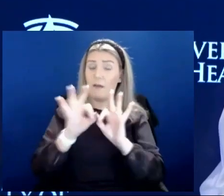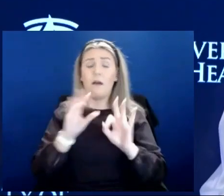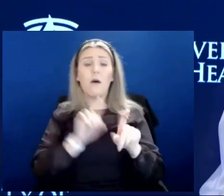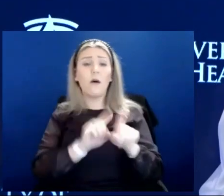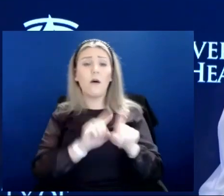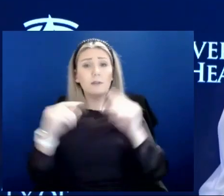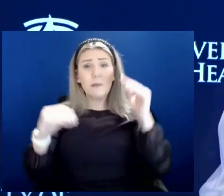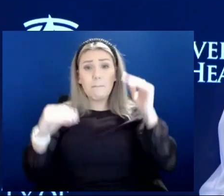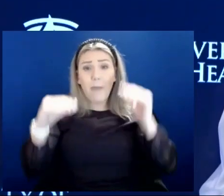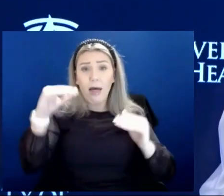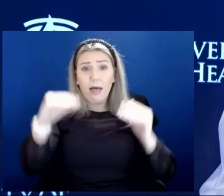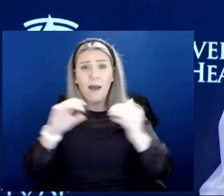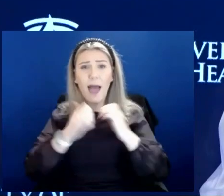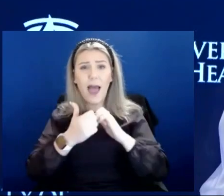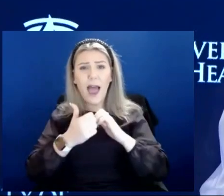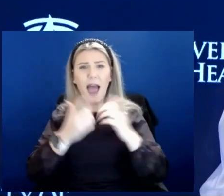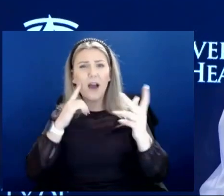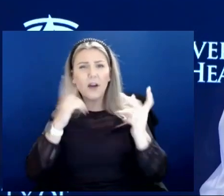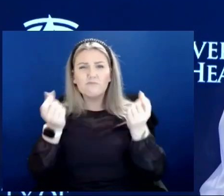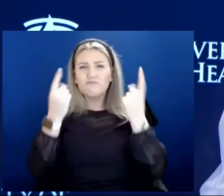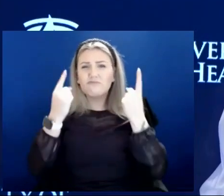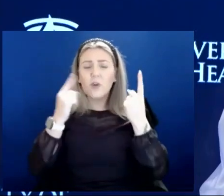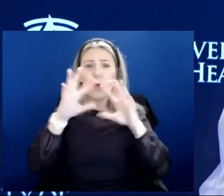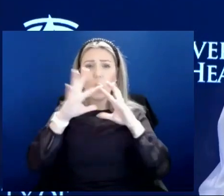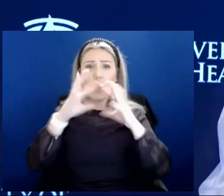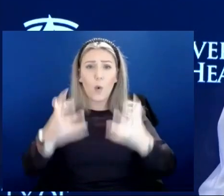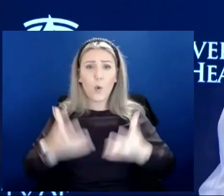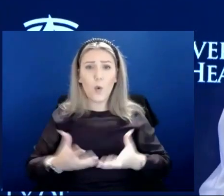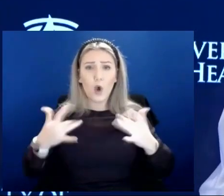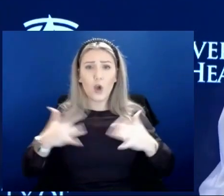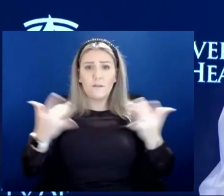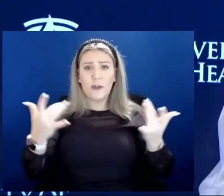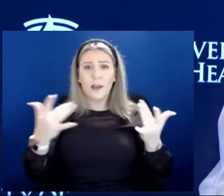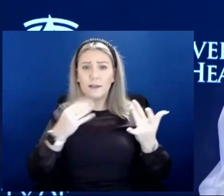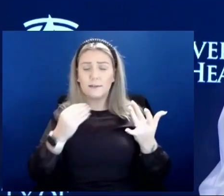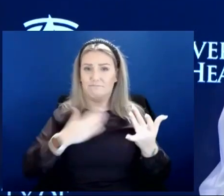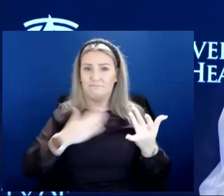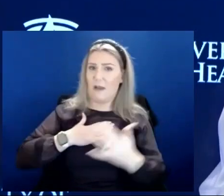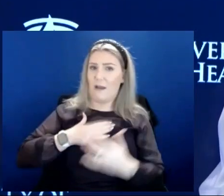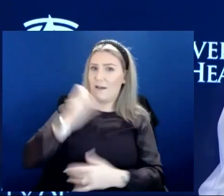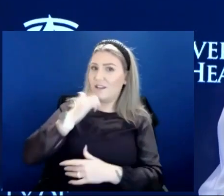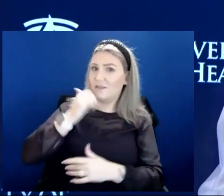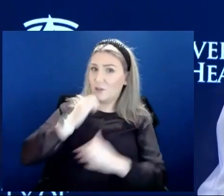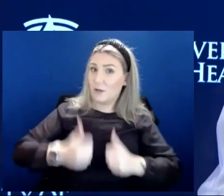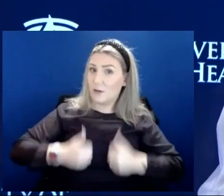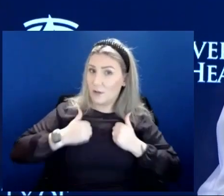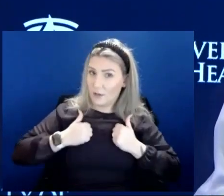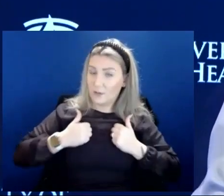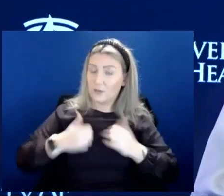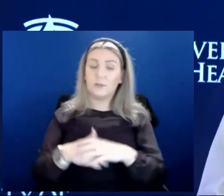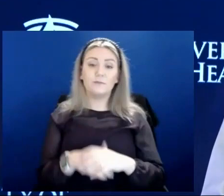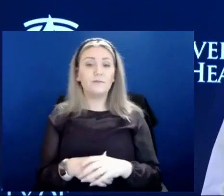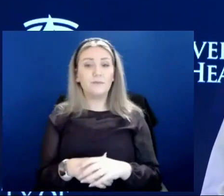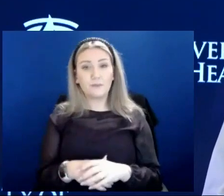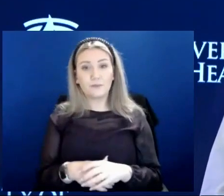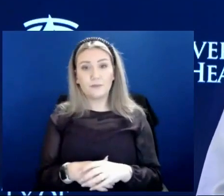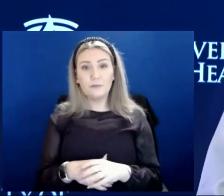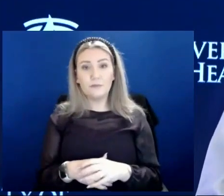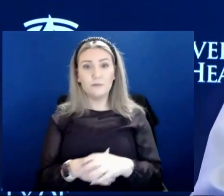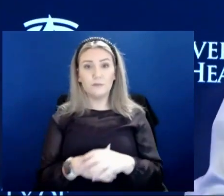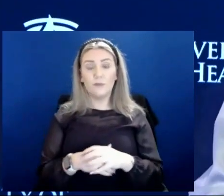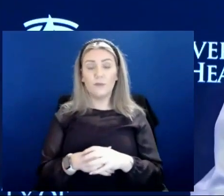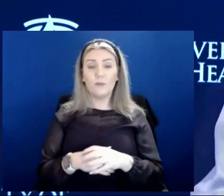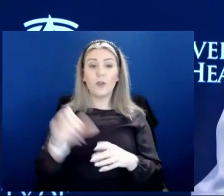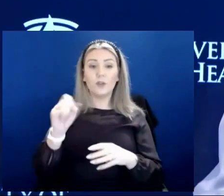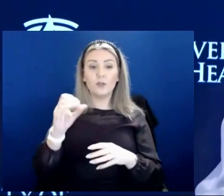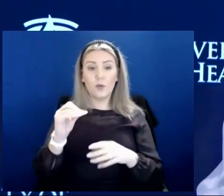world events and my own day-to-day life. And so I think there's a danger